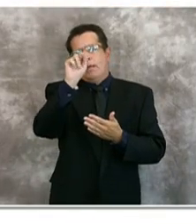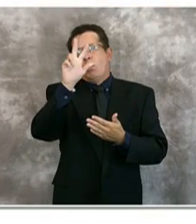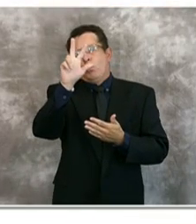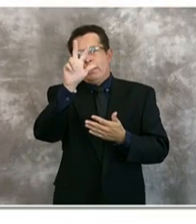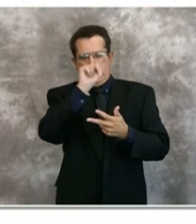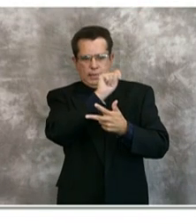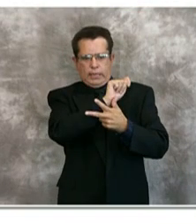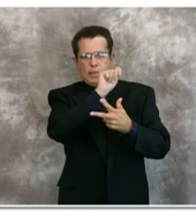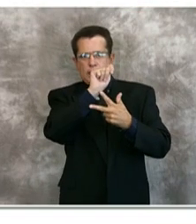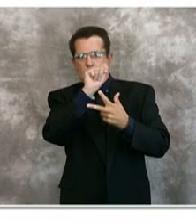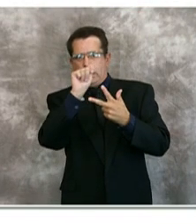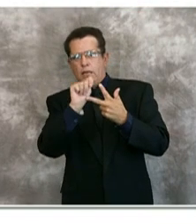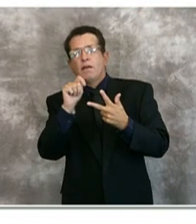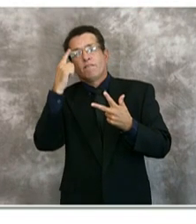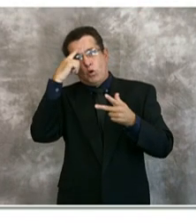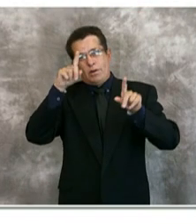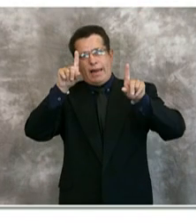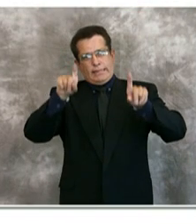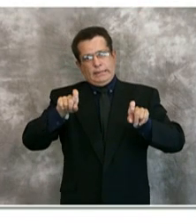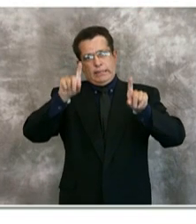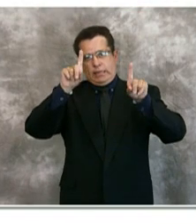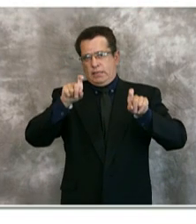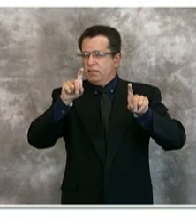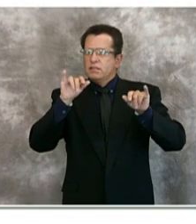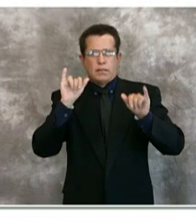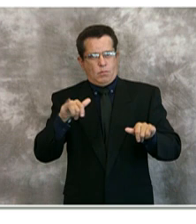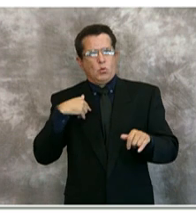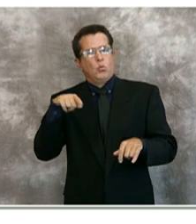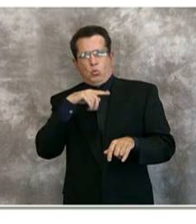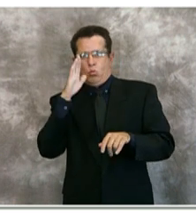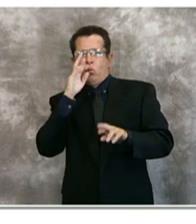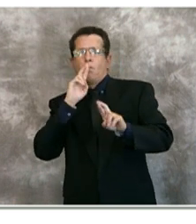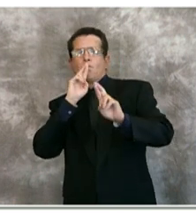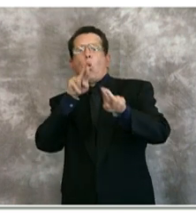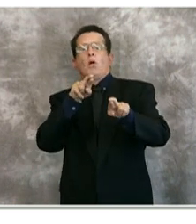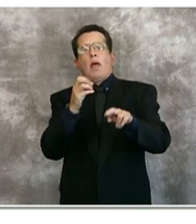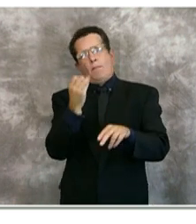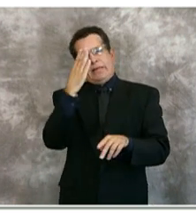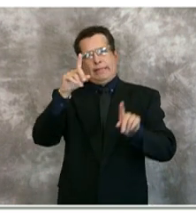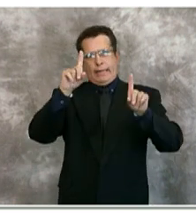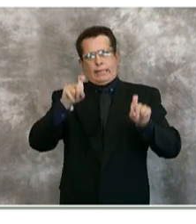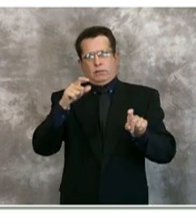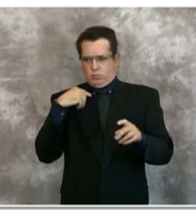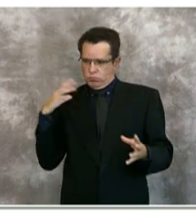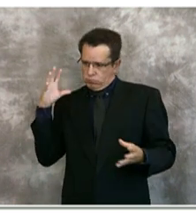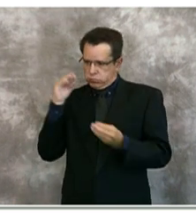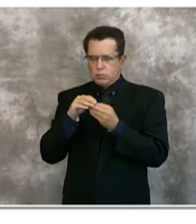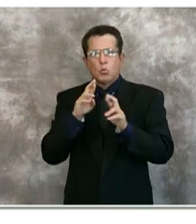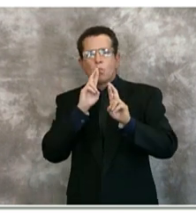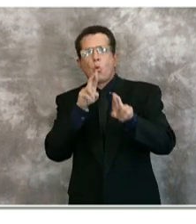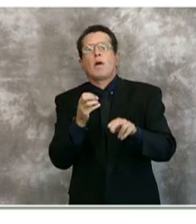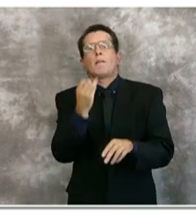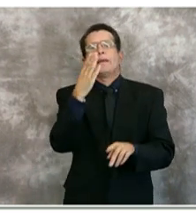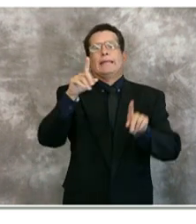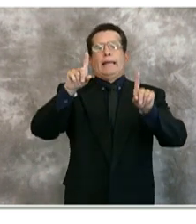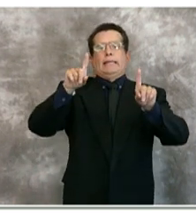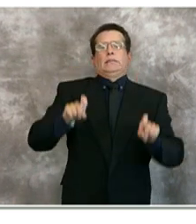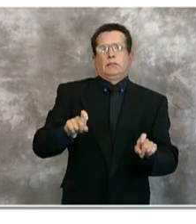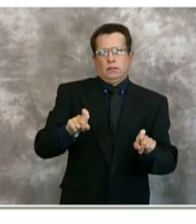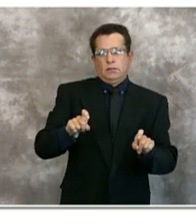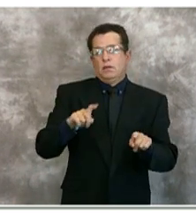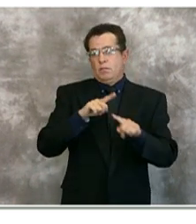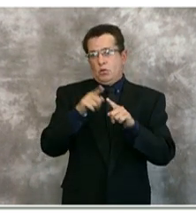chart. Under testing, we're still going to every day report the number of tests for that day on subsequent charts, but what you'll see right here is